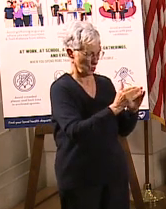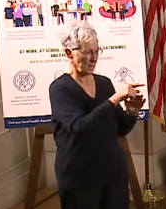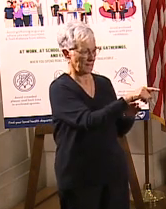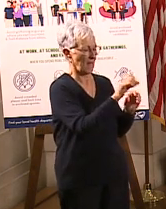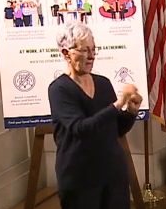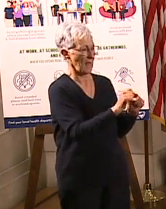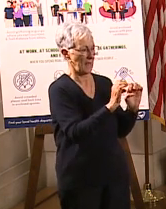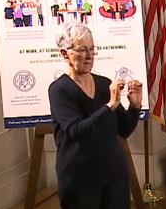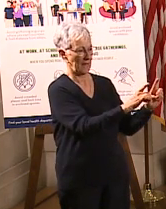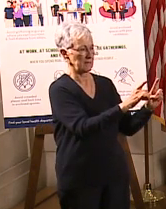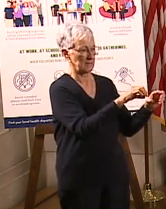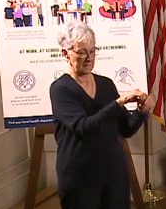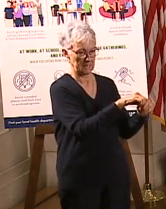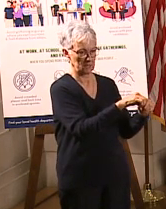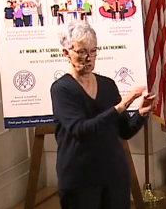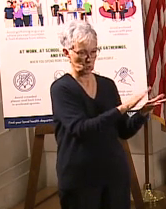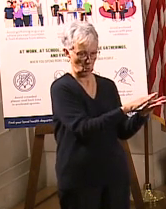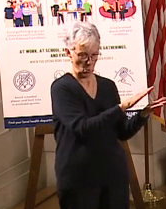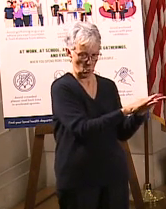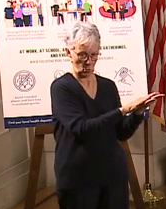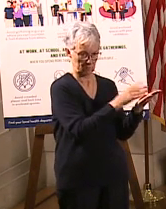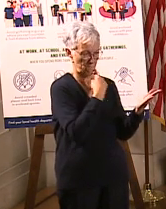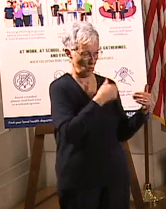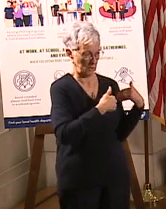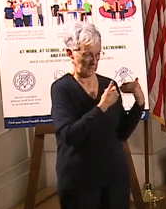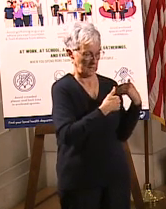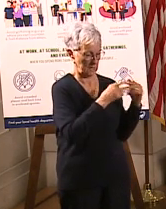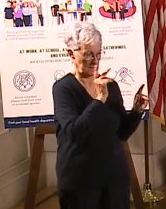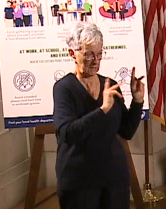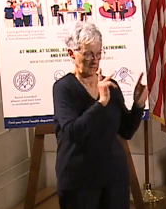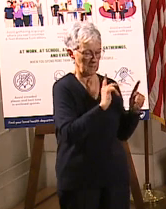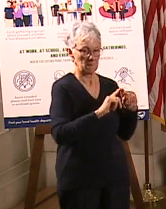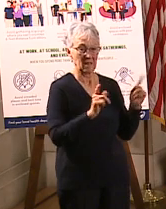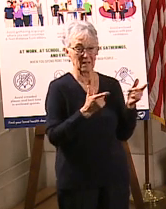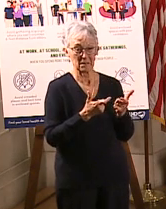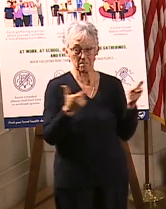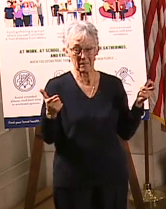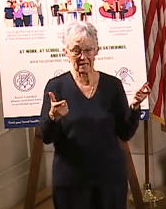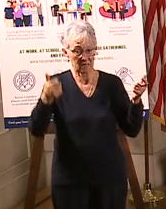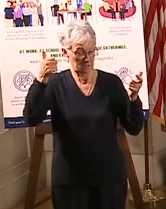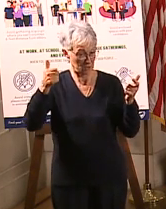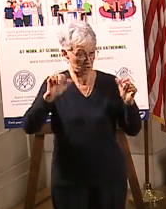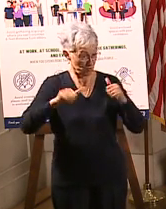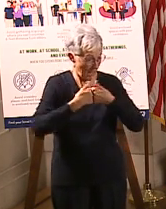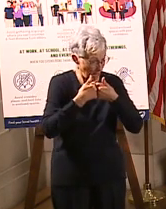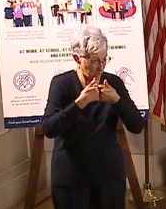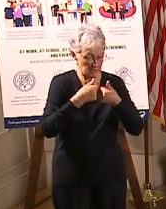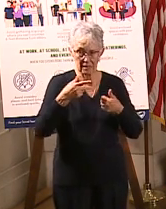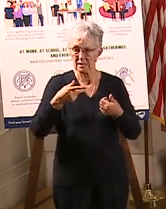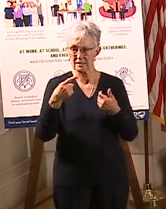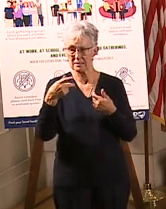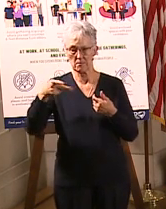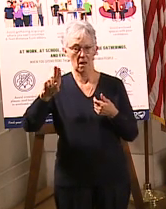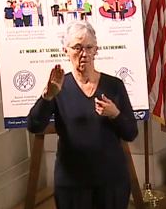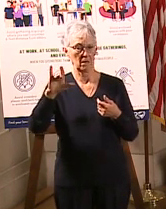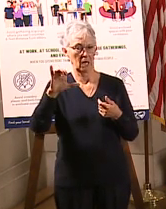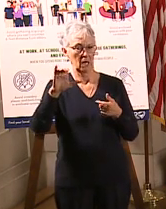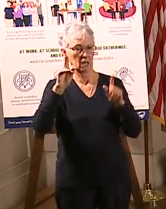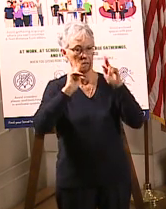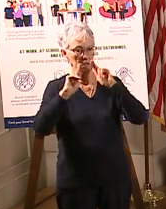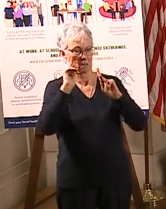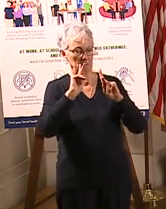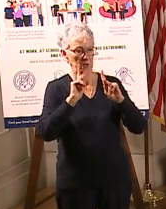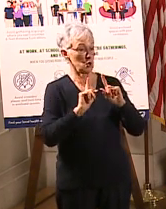of what to look for. Probably the biggest challenge is just the overall public. Now, if you go to our webpage,